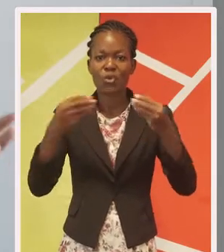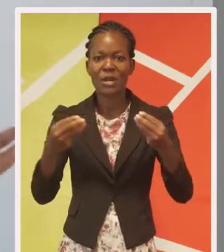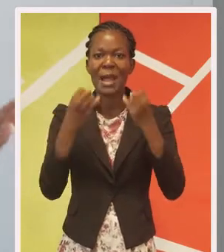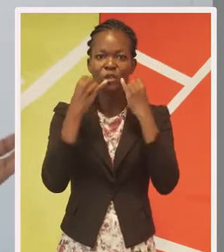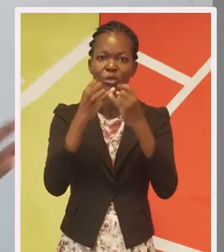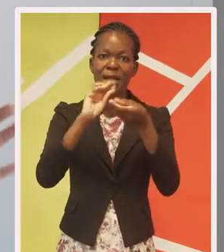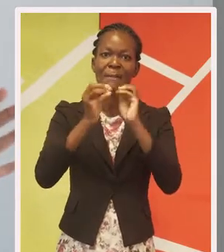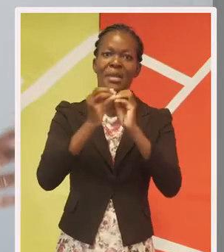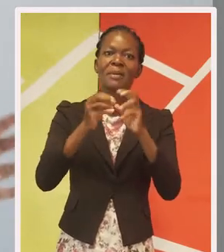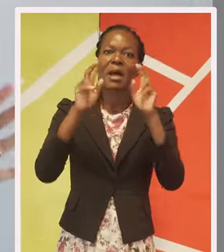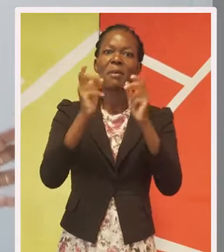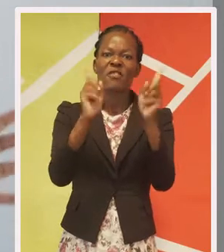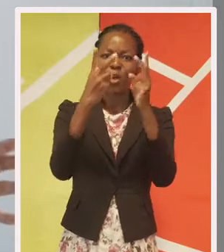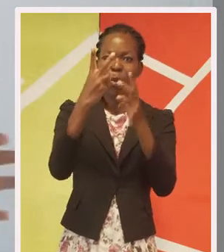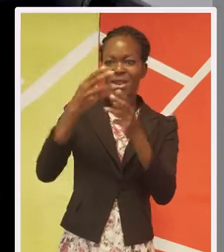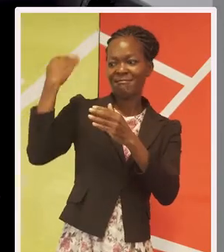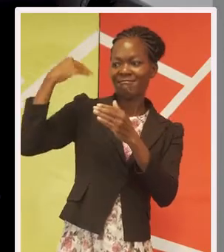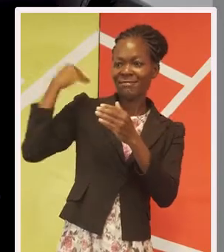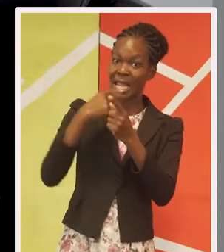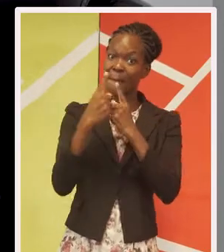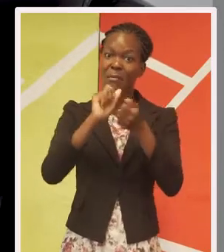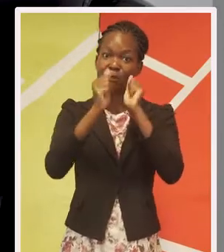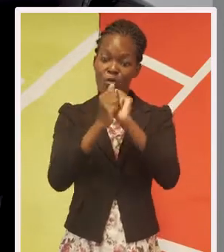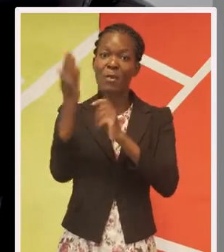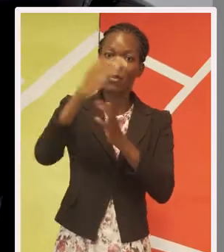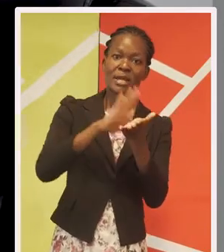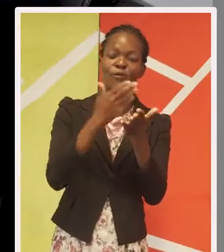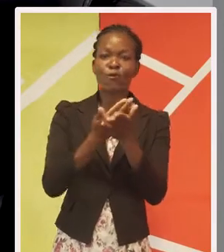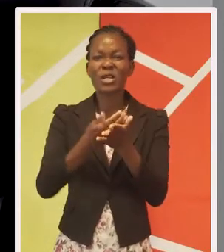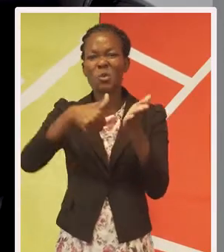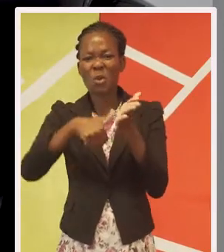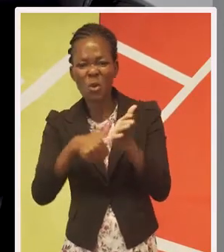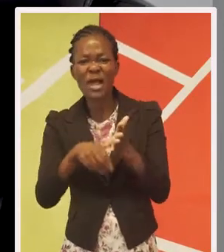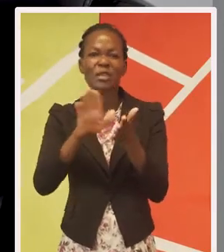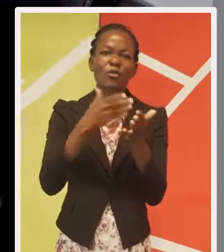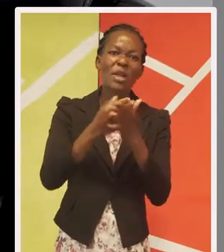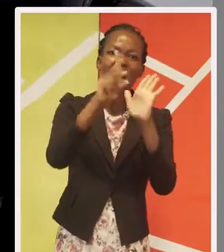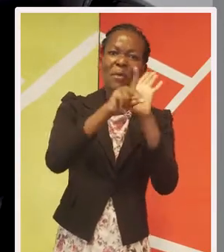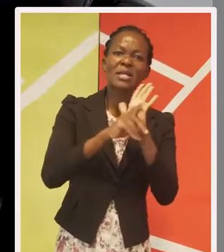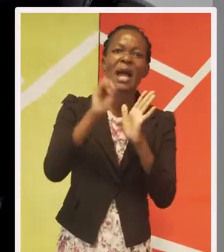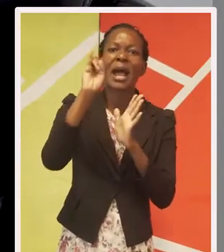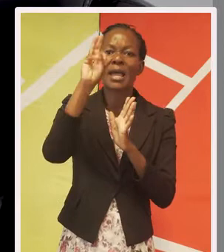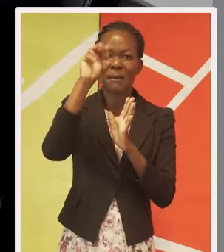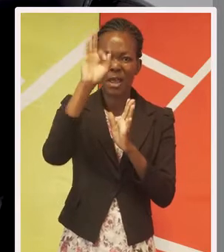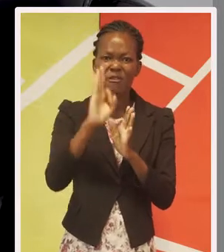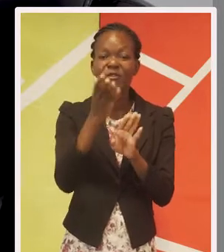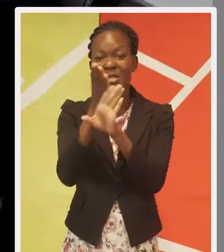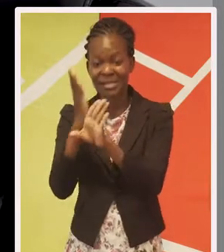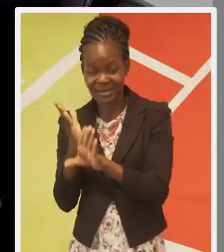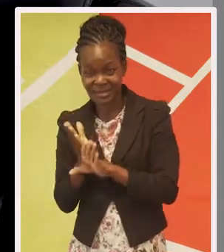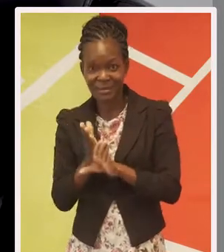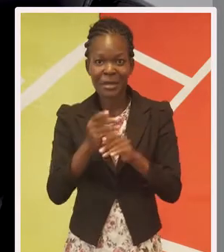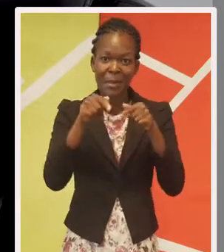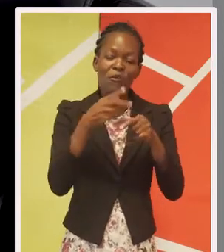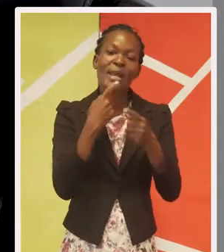issues that we have discussed in the last two episodes. So, now that we've gone through the basics of neoliberalism and how